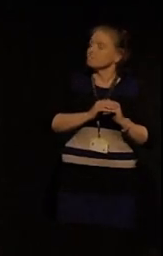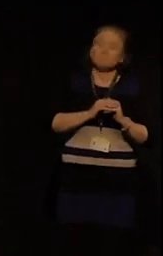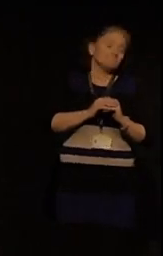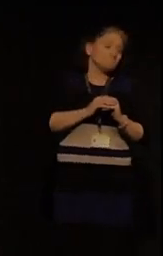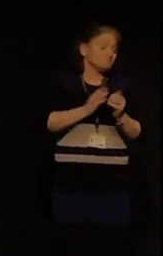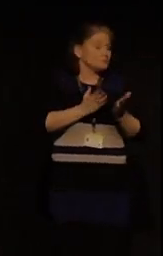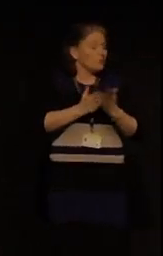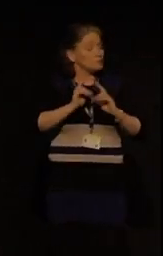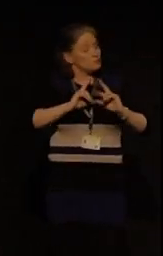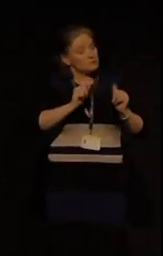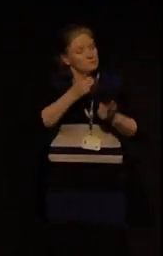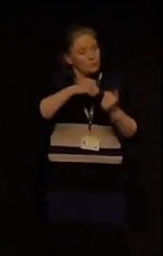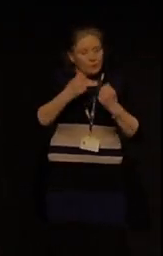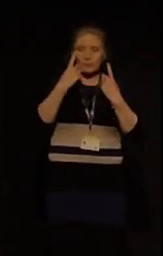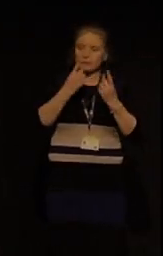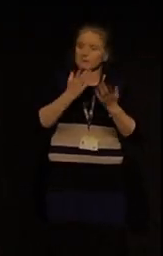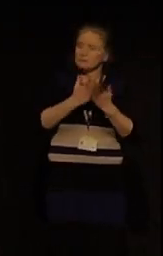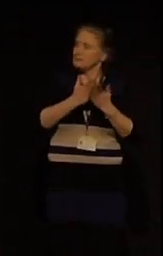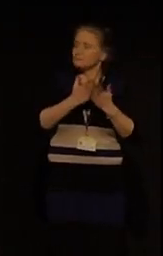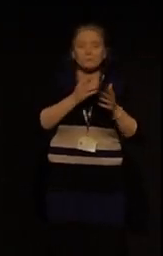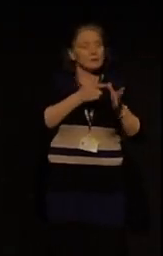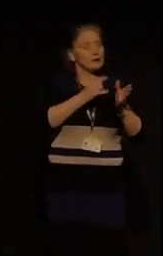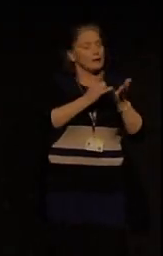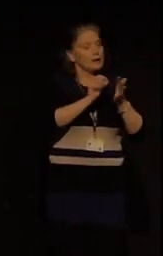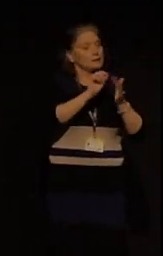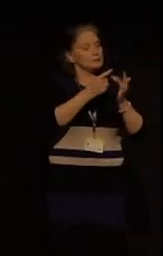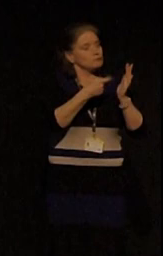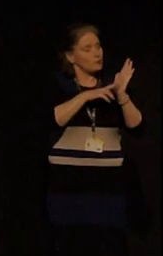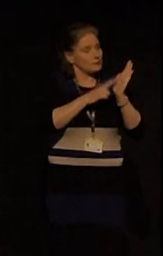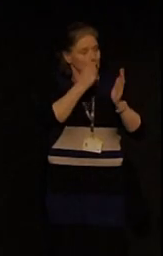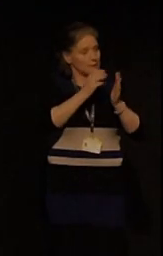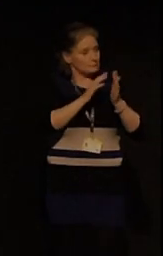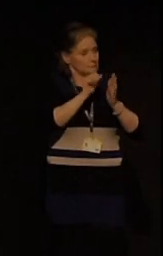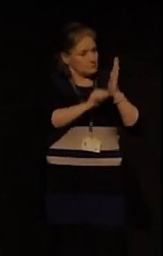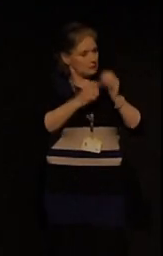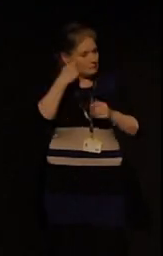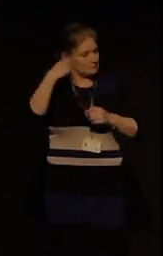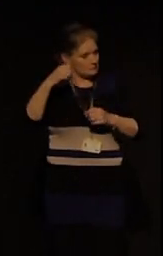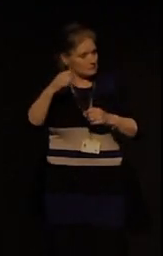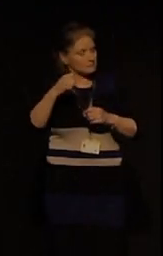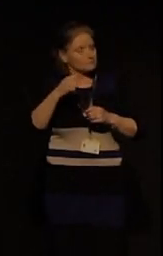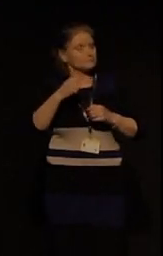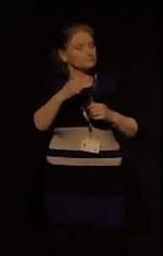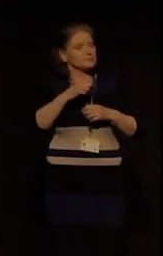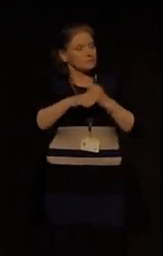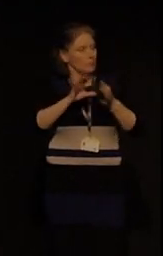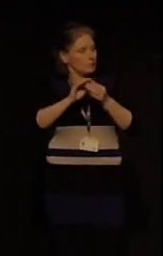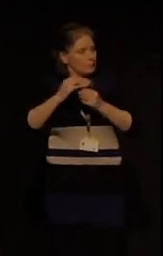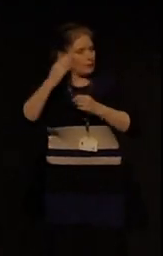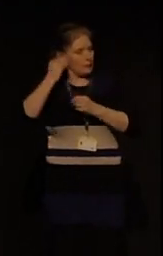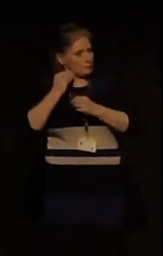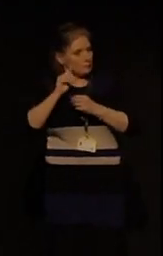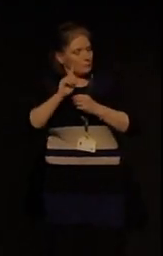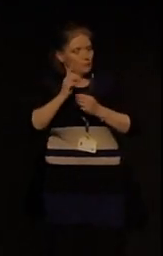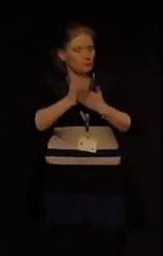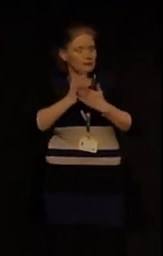that's why salicylates and aspirin are such a good inducer of tinnitus, it not only causes a hearing loss, it actually creates a